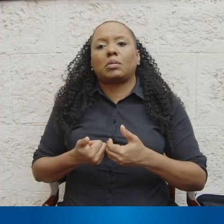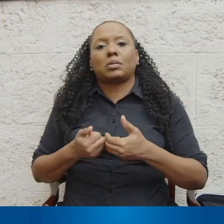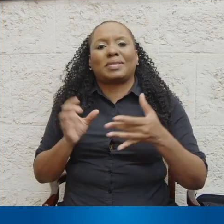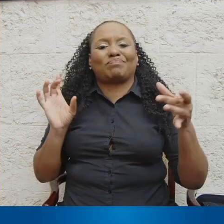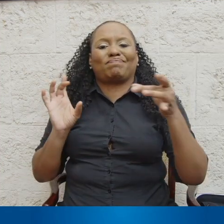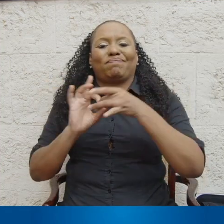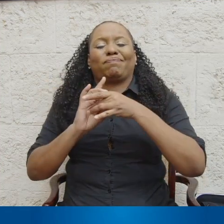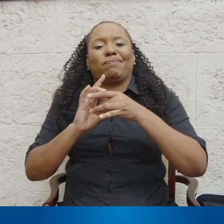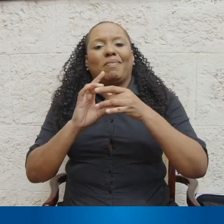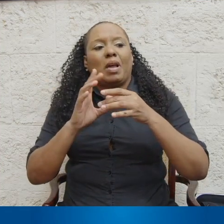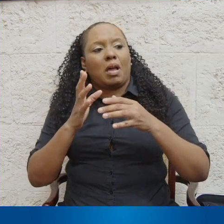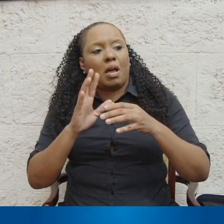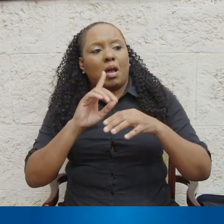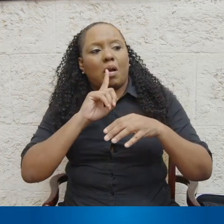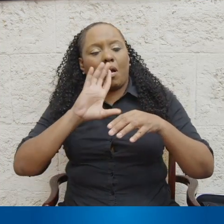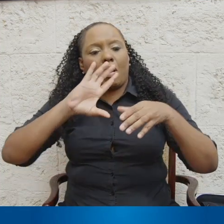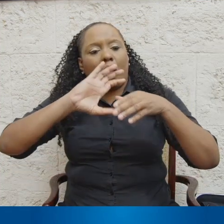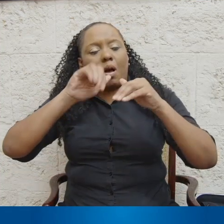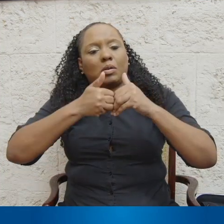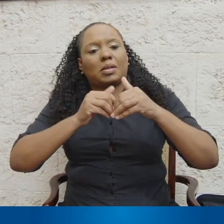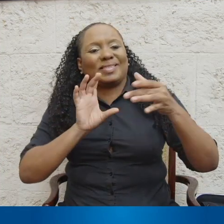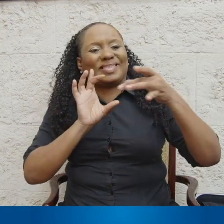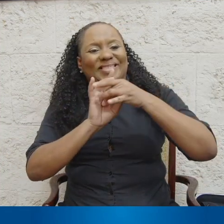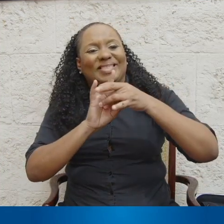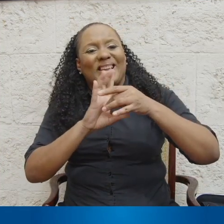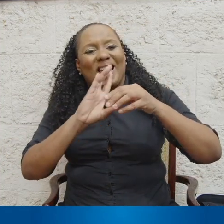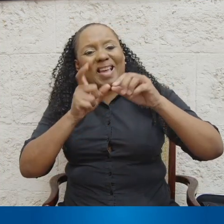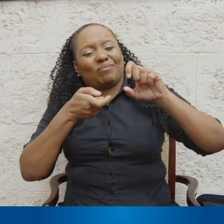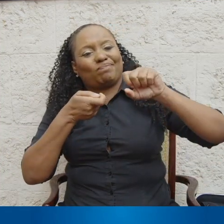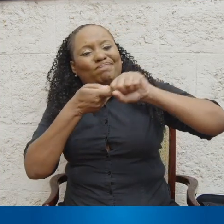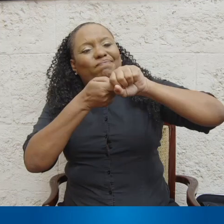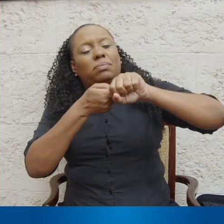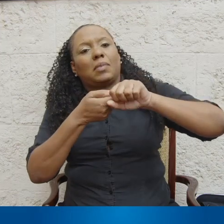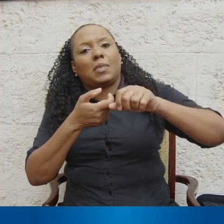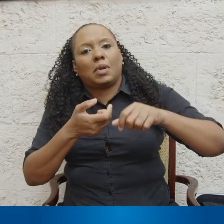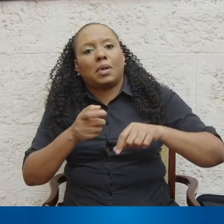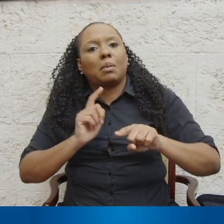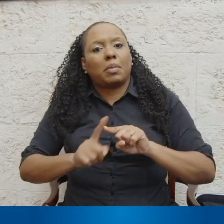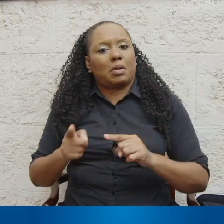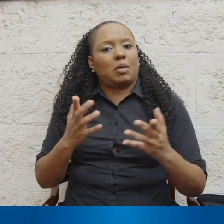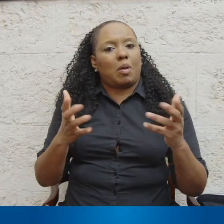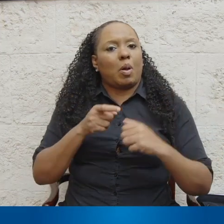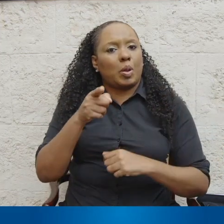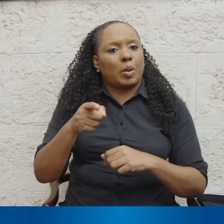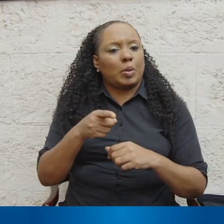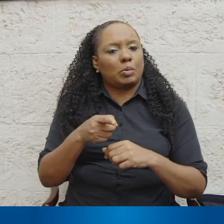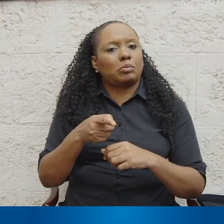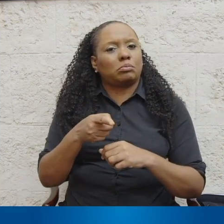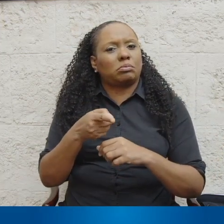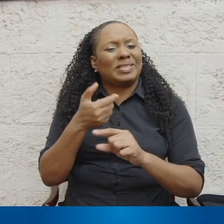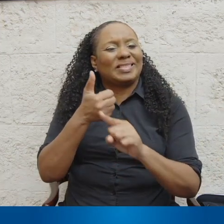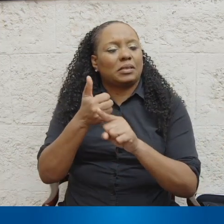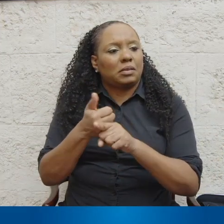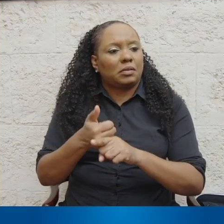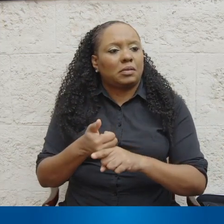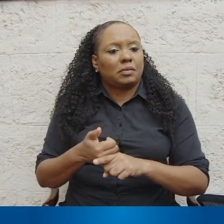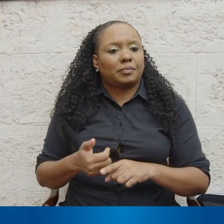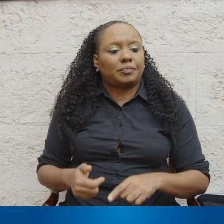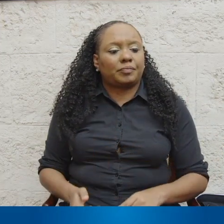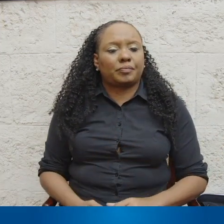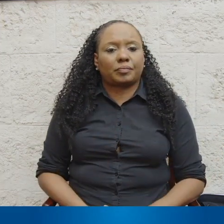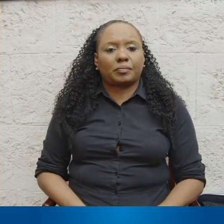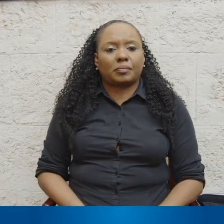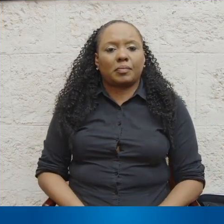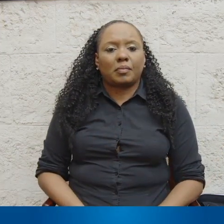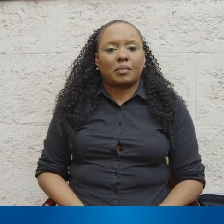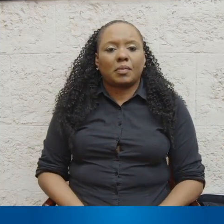somebody to assist you. But the first course is for you to actually get it done yourself. And as Minister Duguid said, it is not just